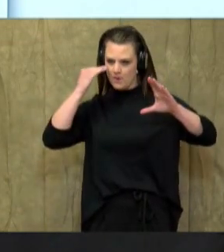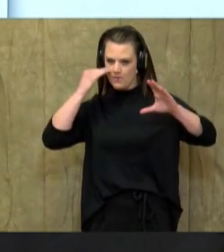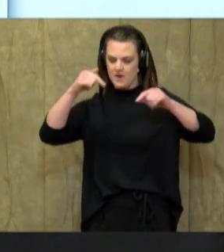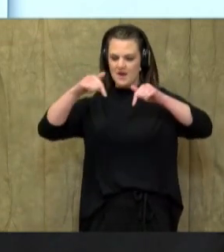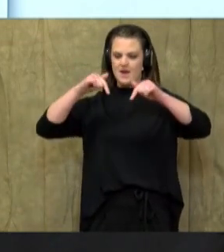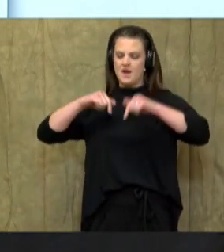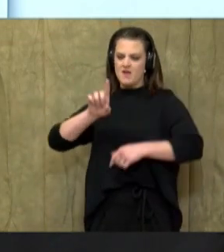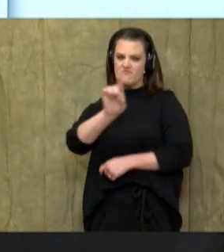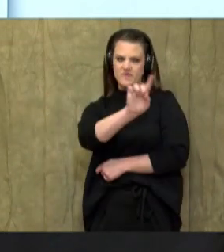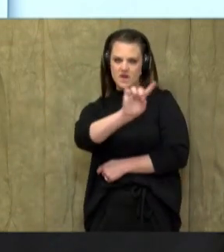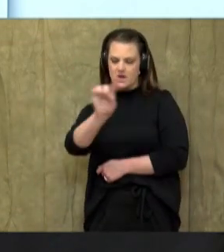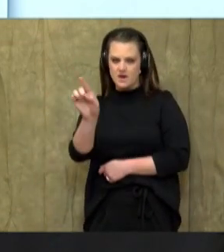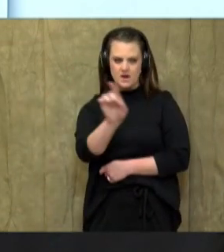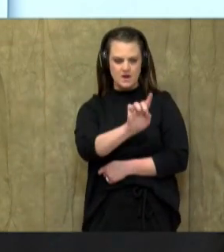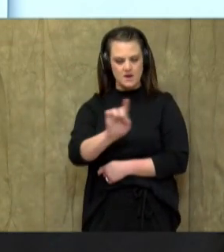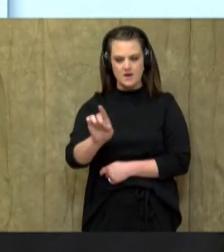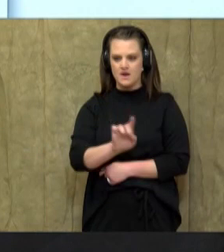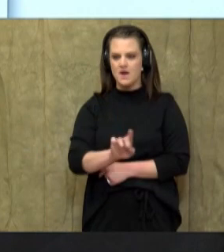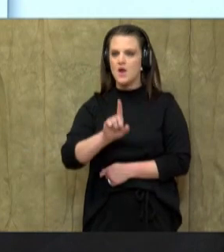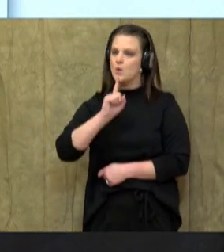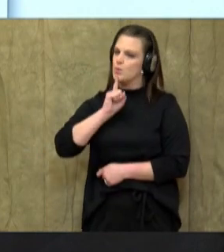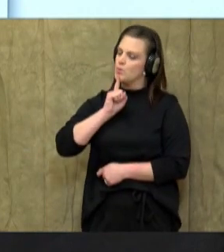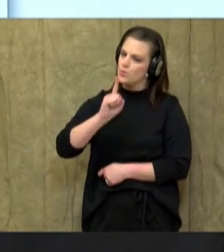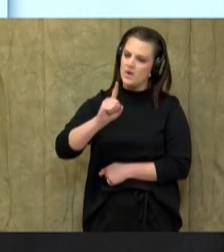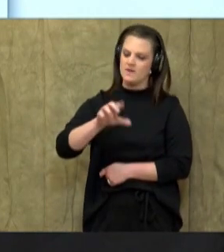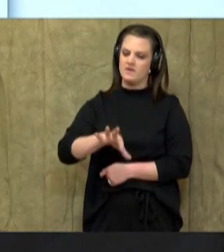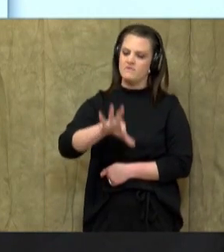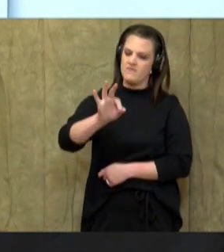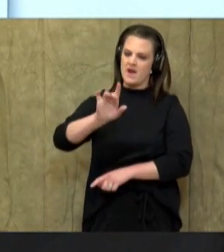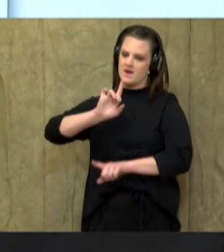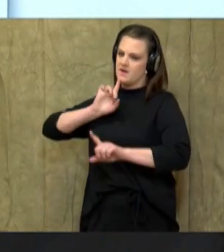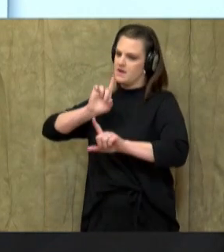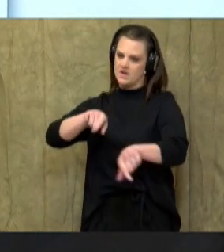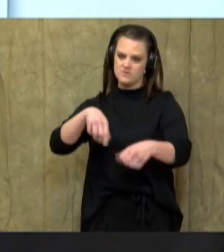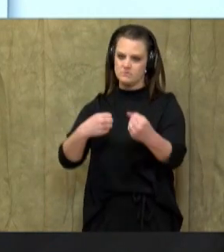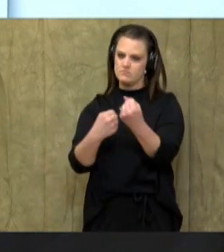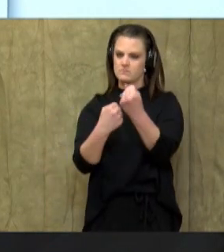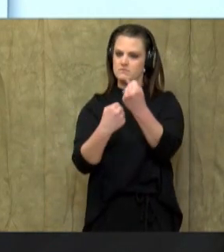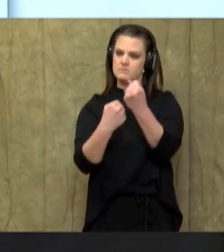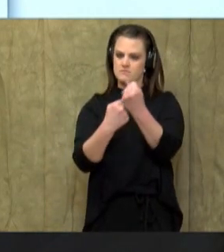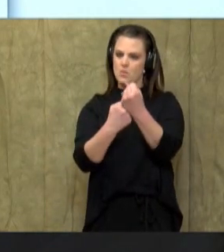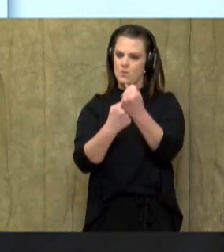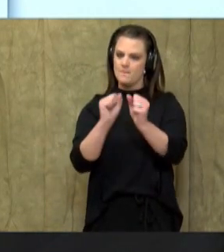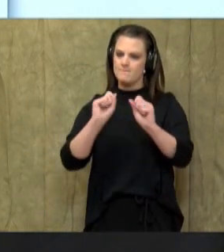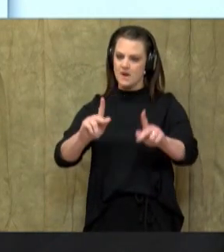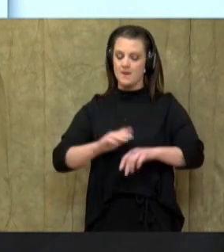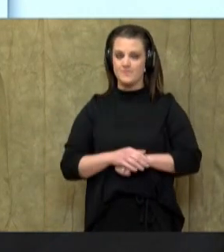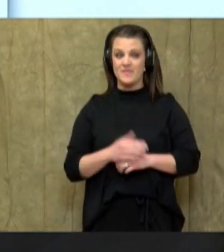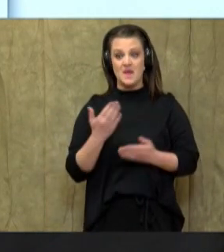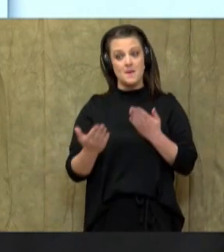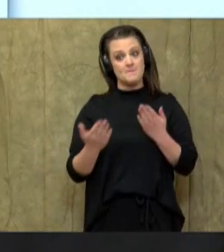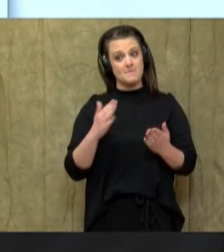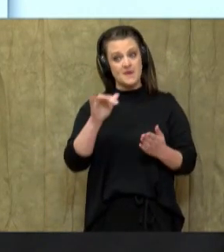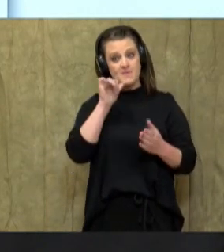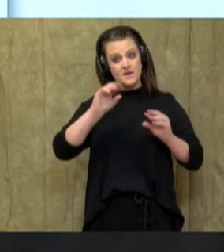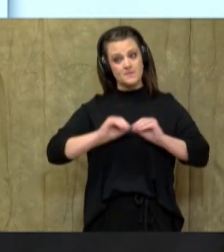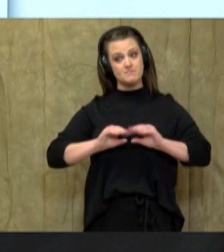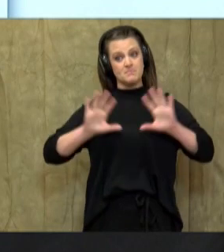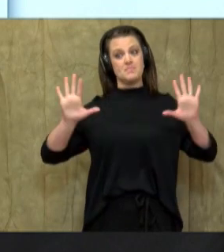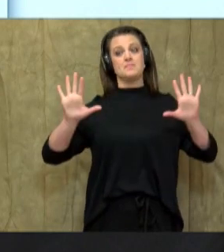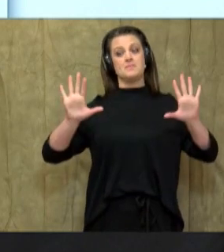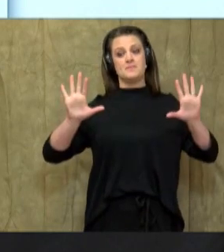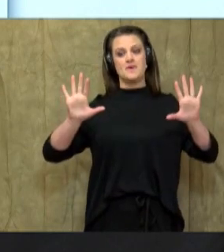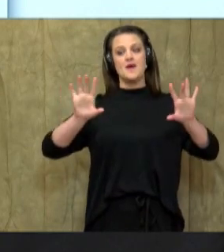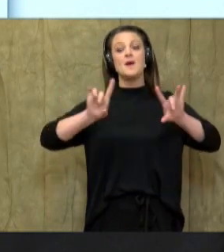those fingers and really find those answers in the text. It may not be there